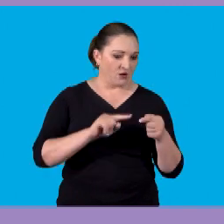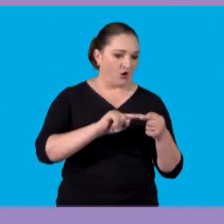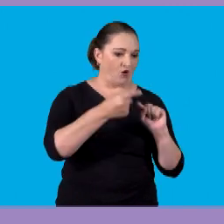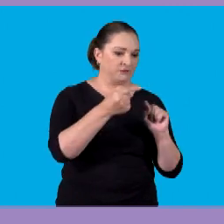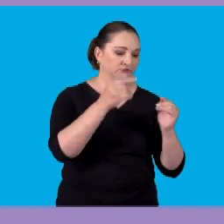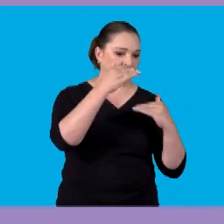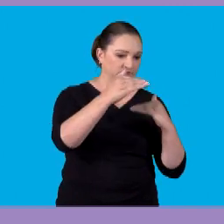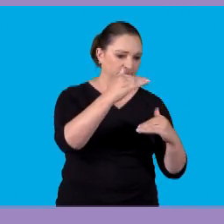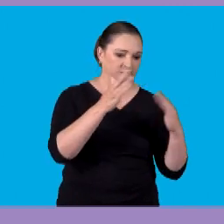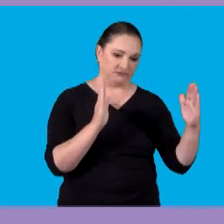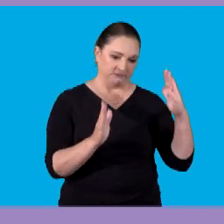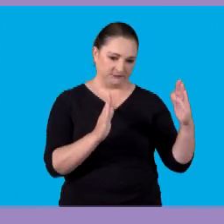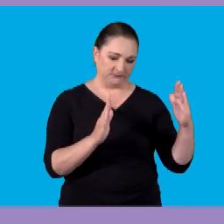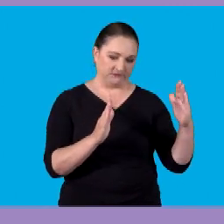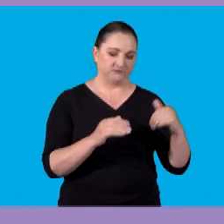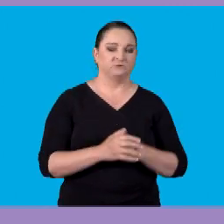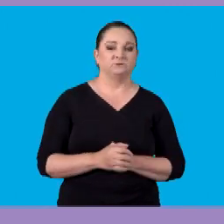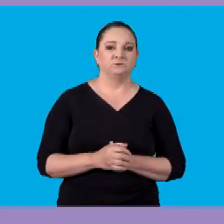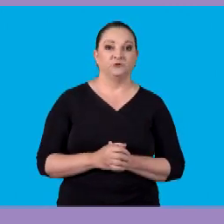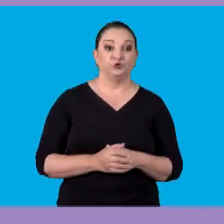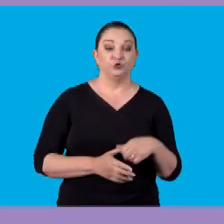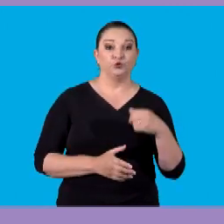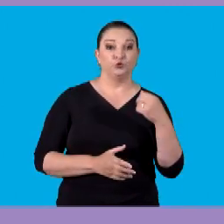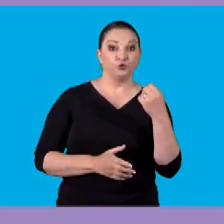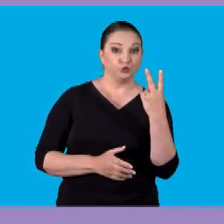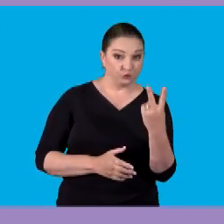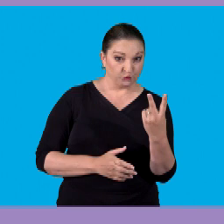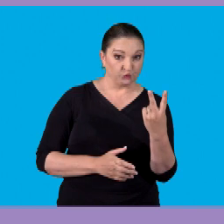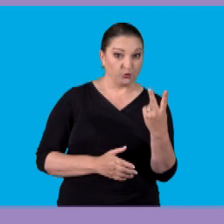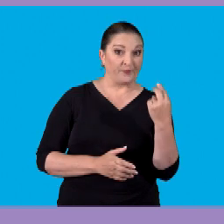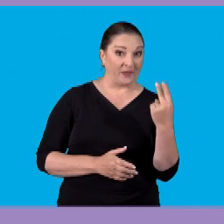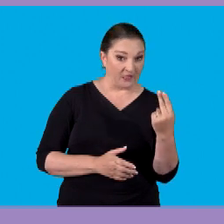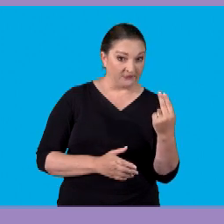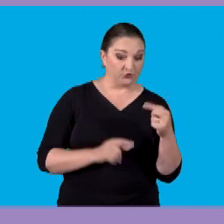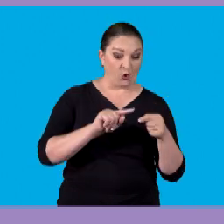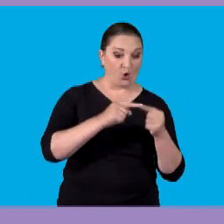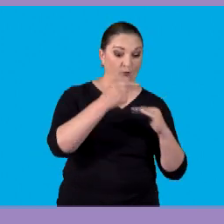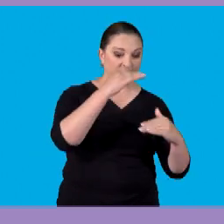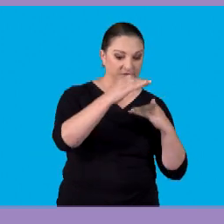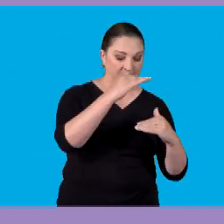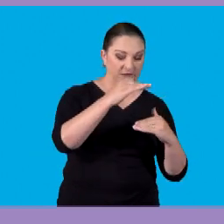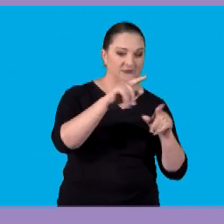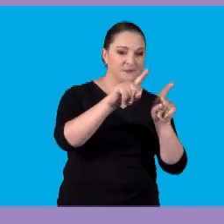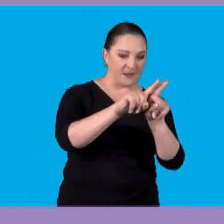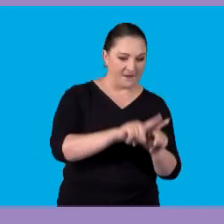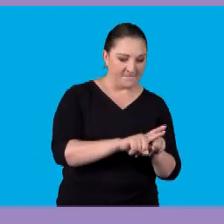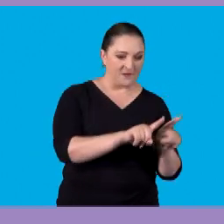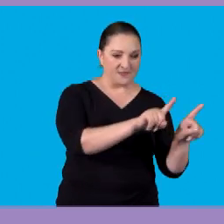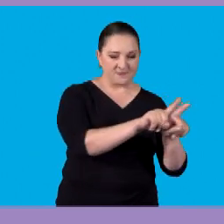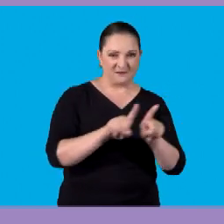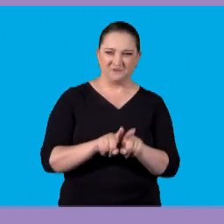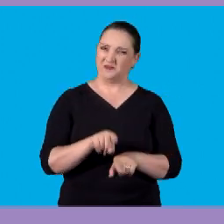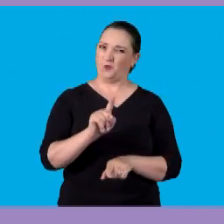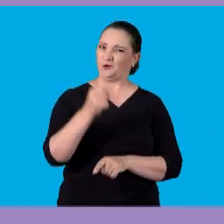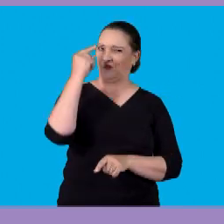are parallel, and we know that two pairs of of opposite sides are equal.